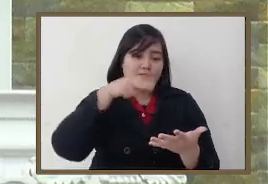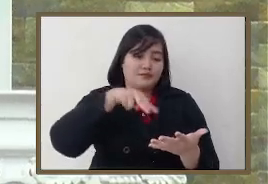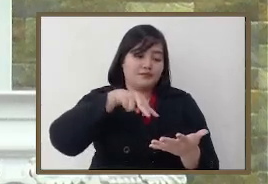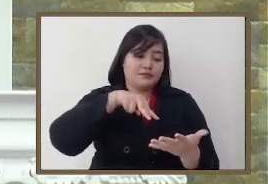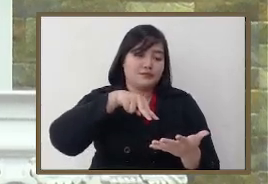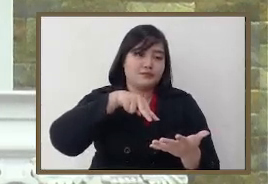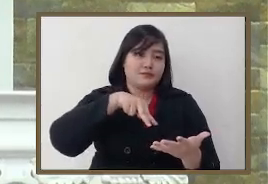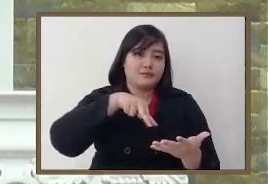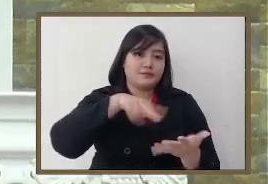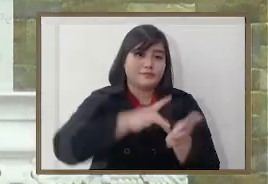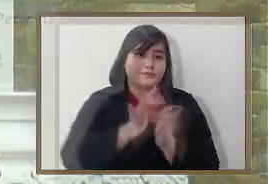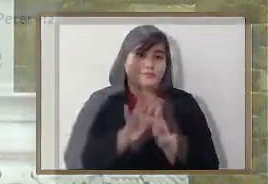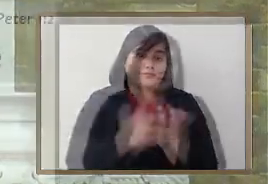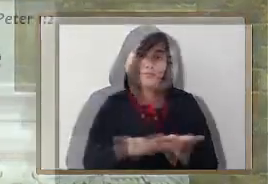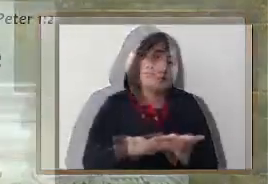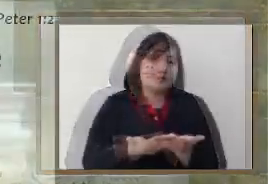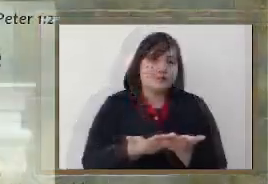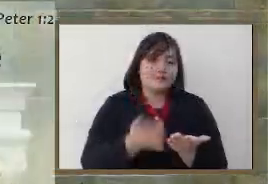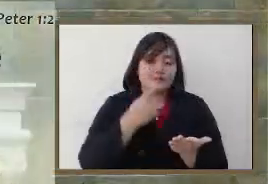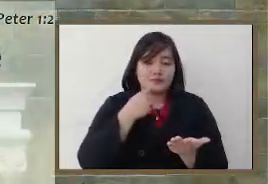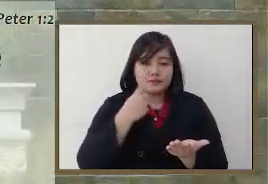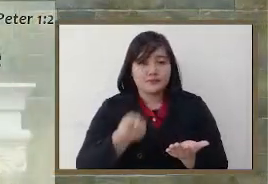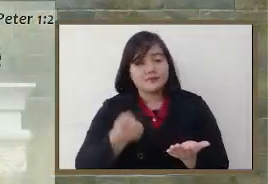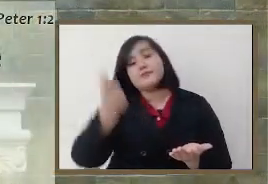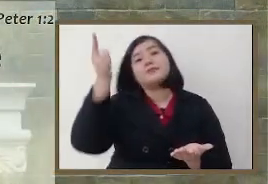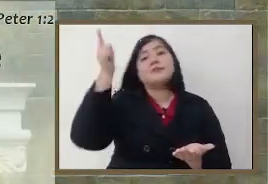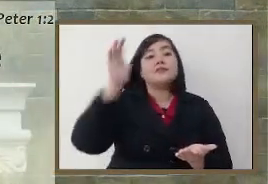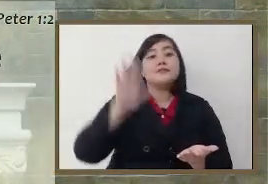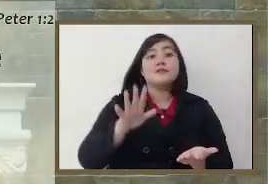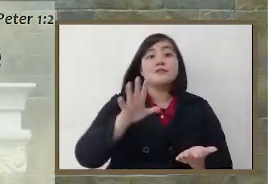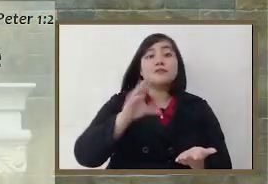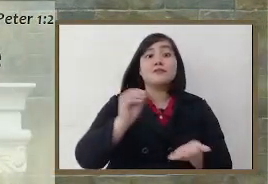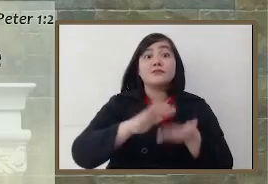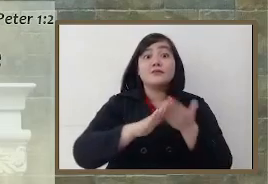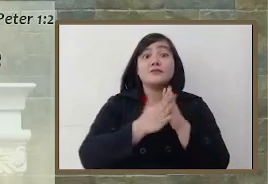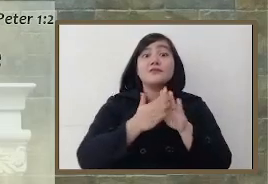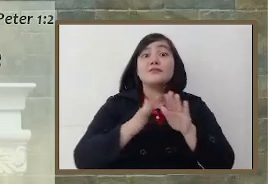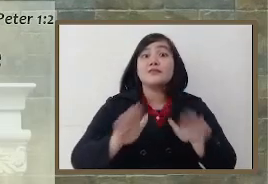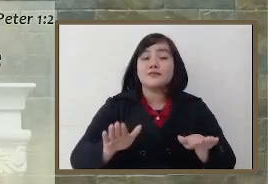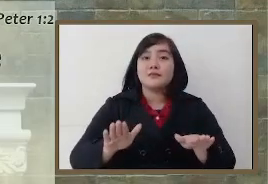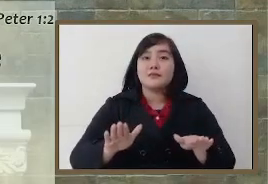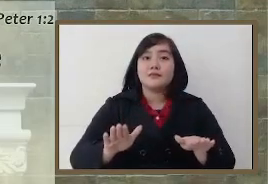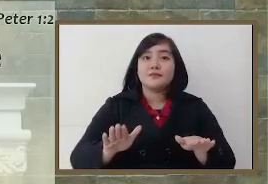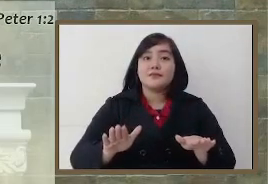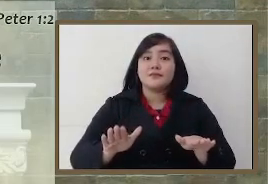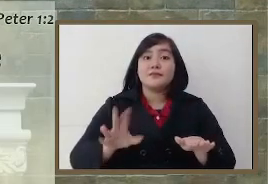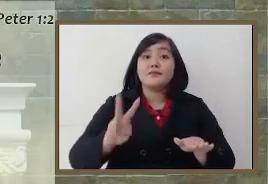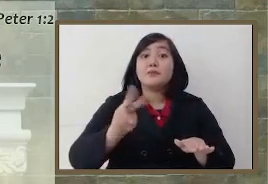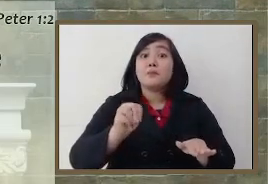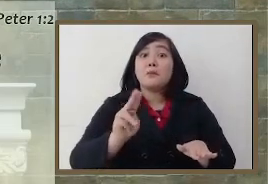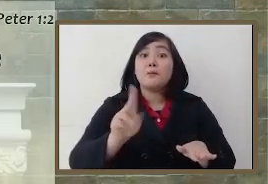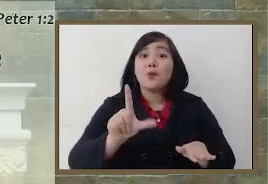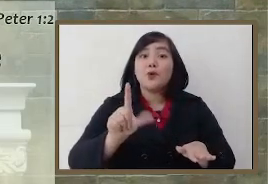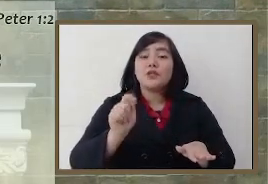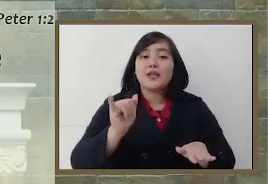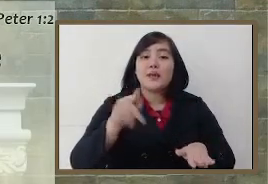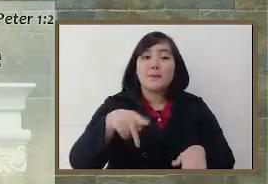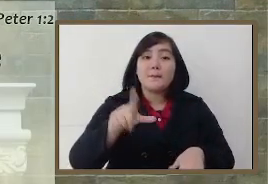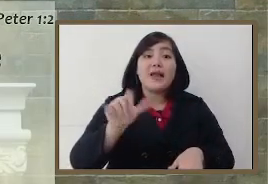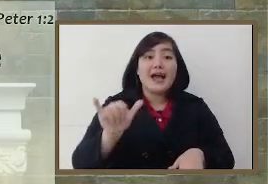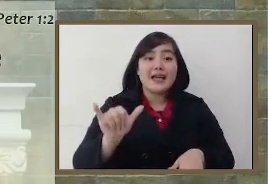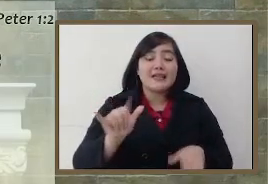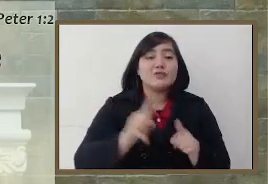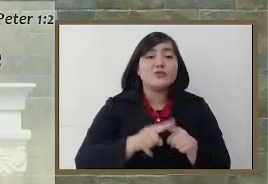Bibles. Grace and what? Peace, all right? Be multiplied unto